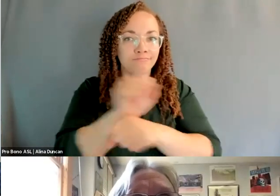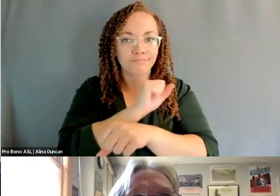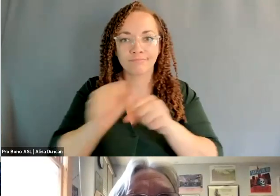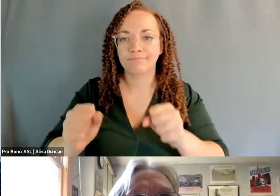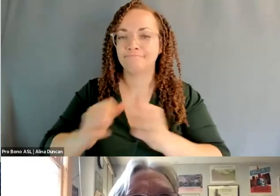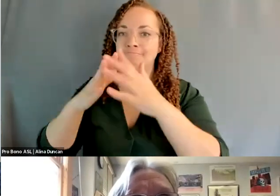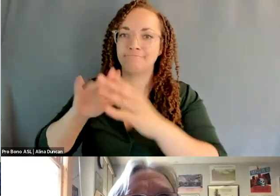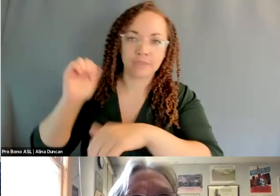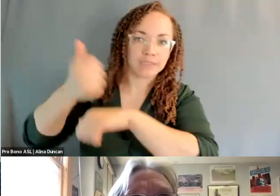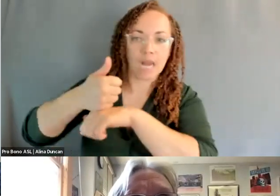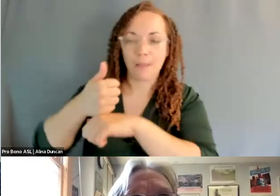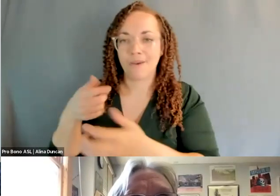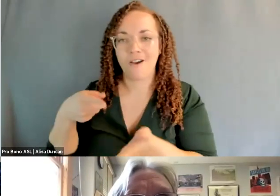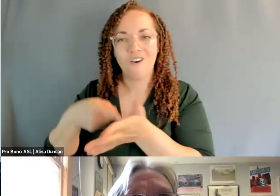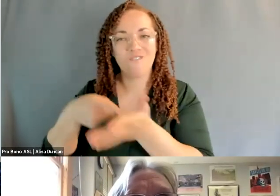does require,